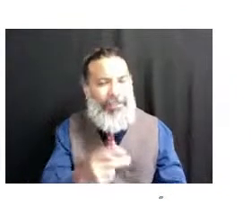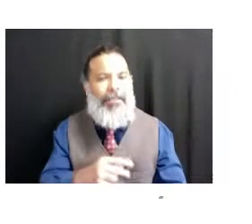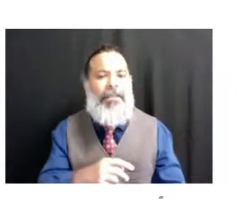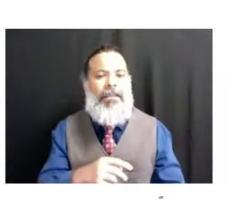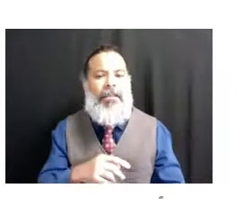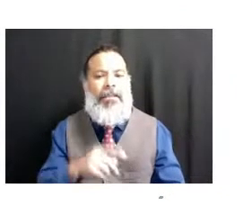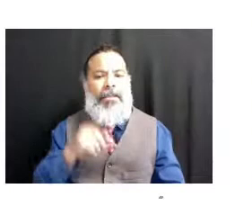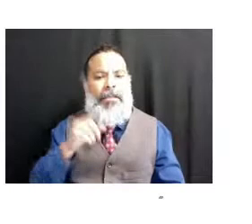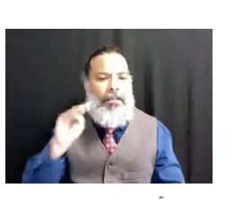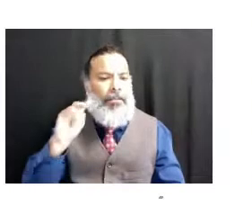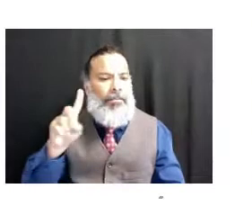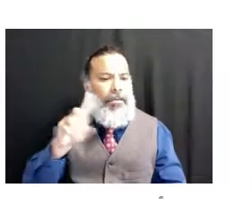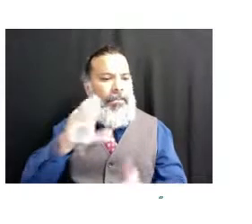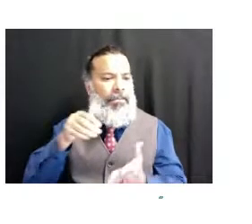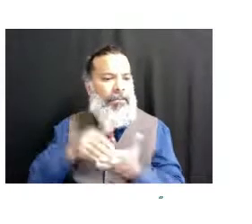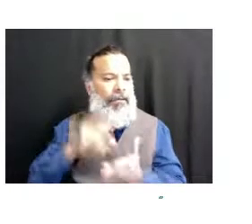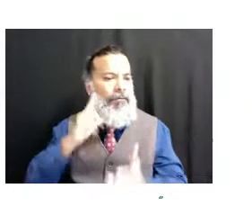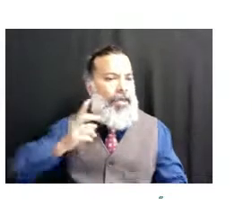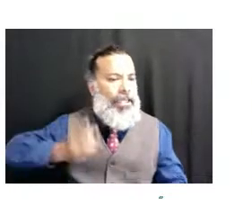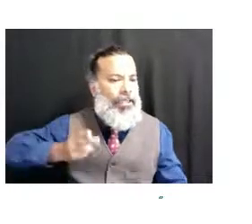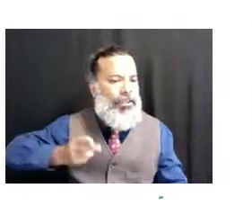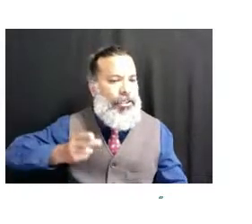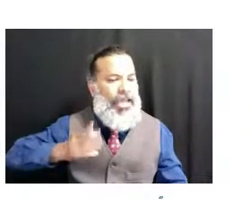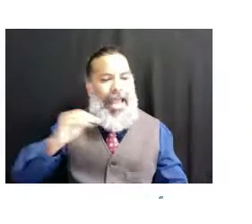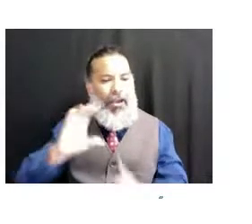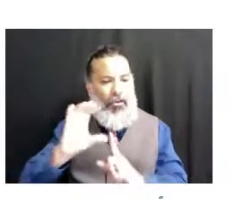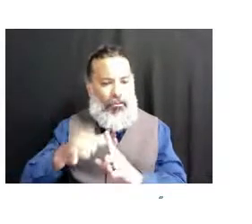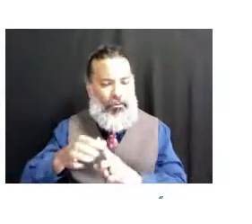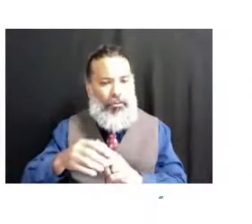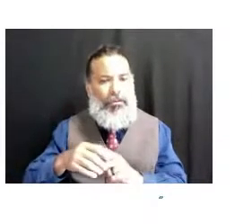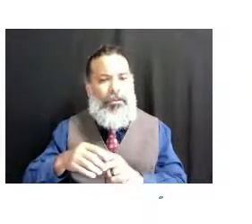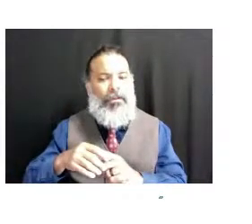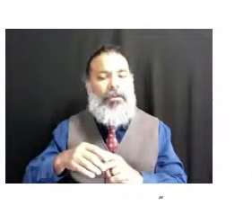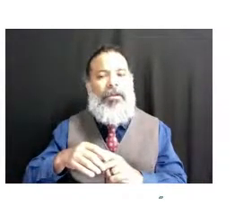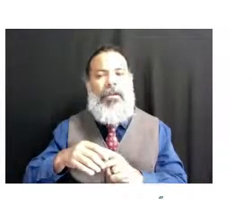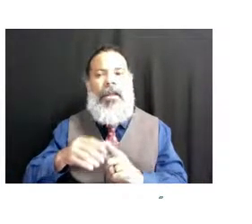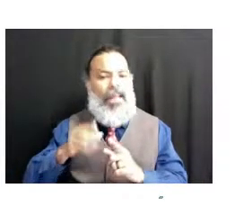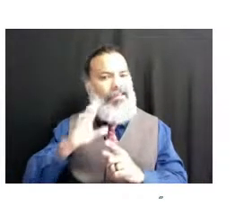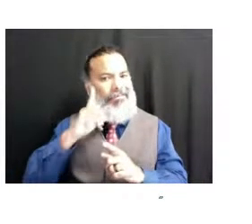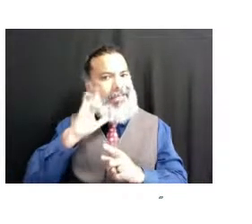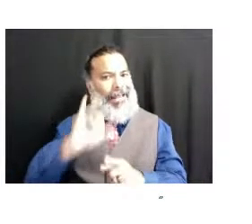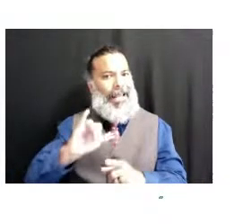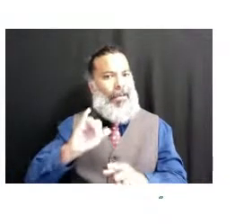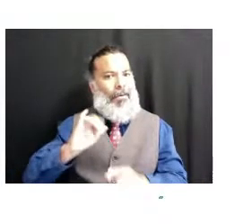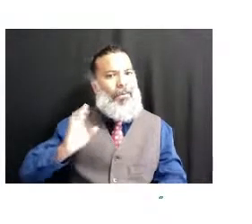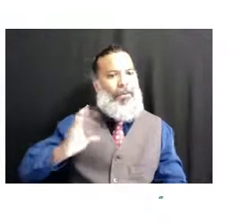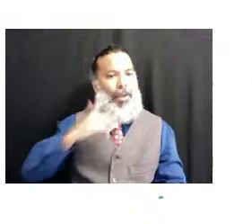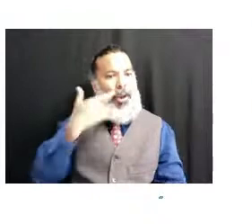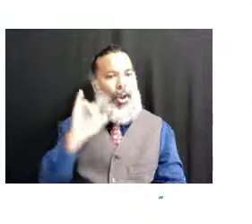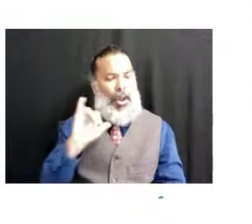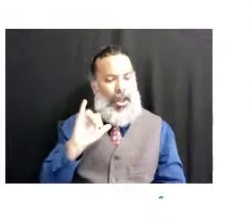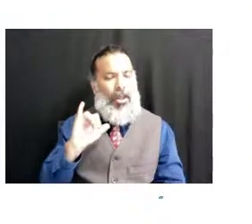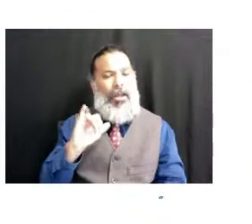the Maryland Center for History and Culture. This is the way Baltimore looked when